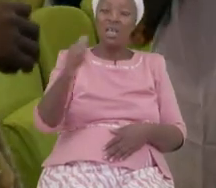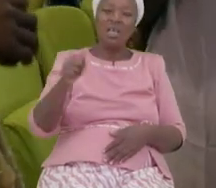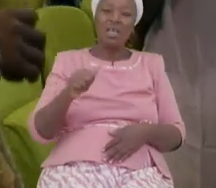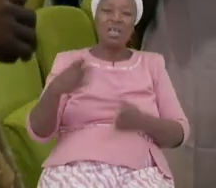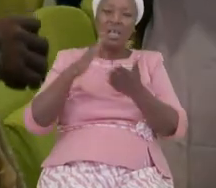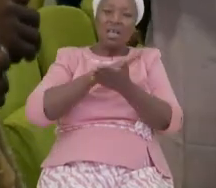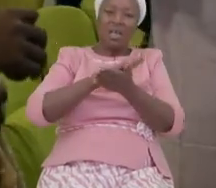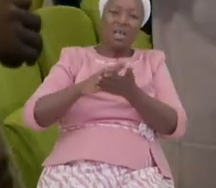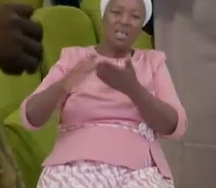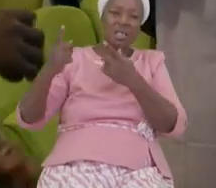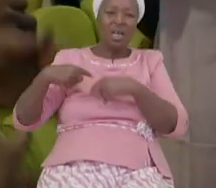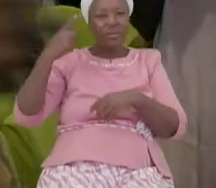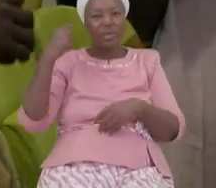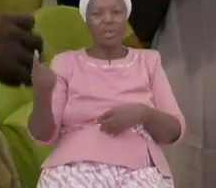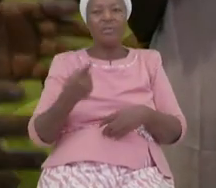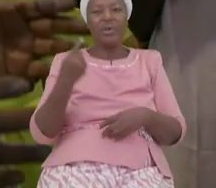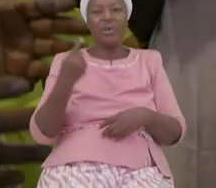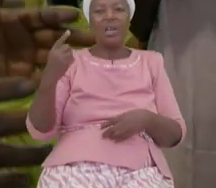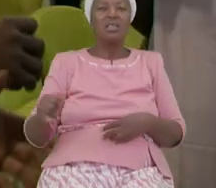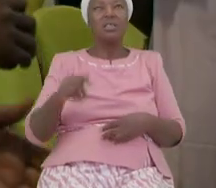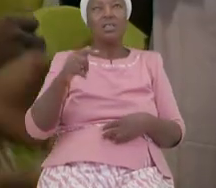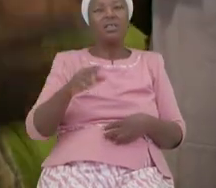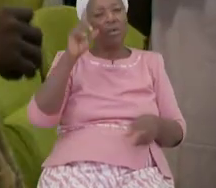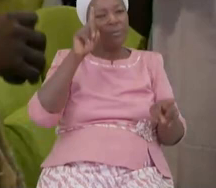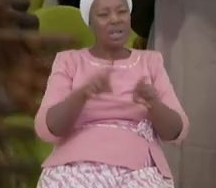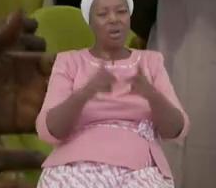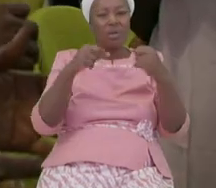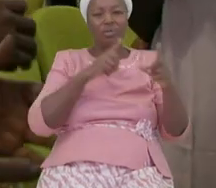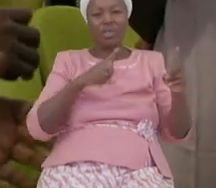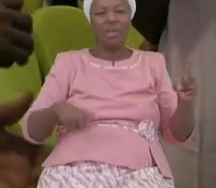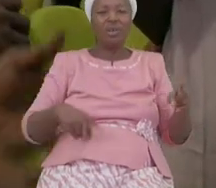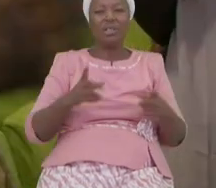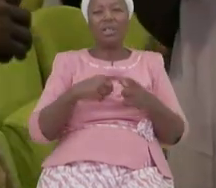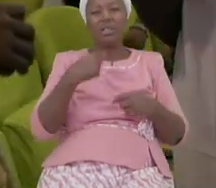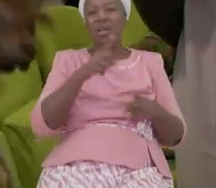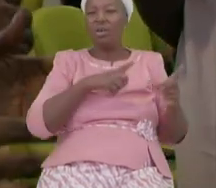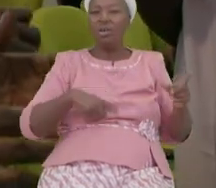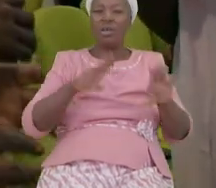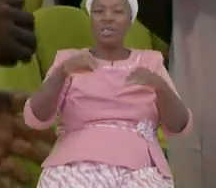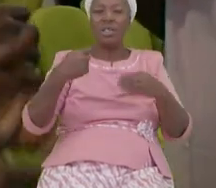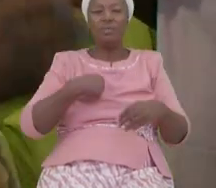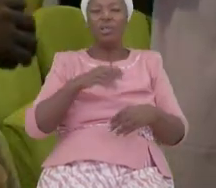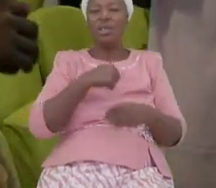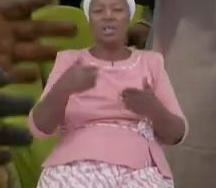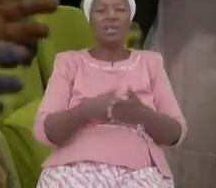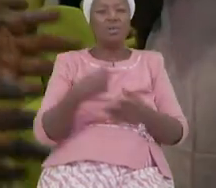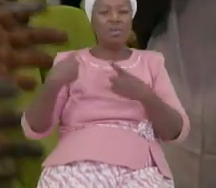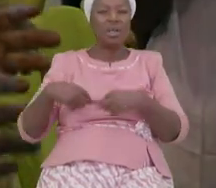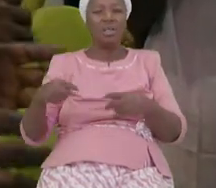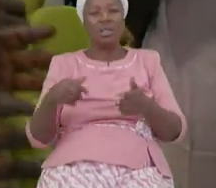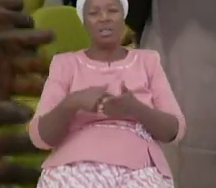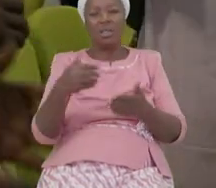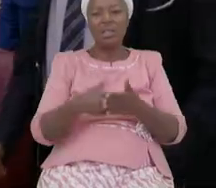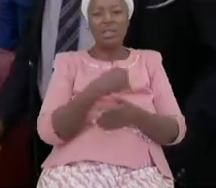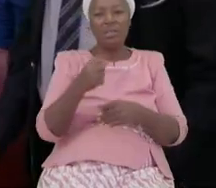for the everlasting covenant. Come to the Lord, come to the Lord, and say, Lord, give me a new heart this new year, a new life this